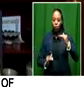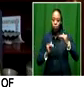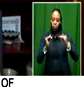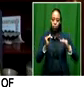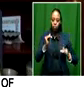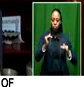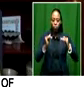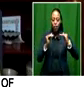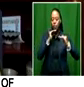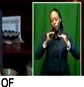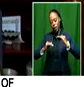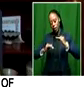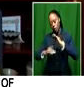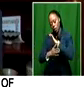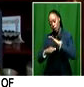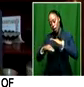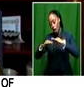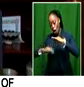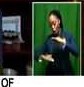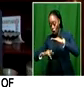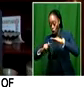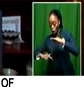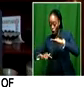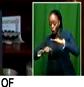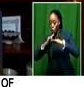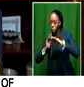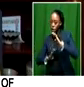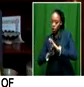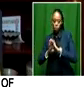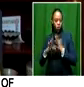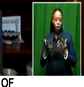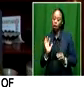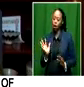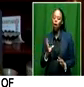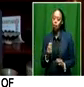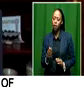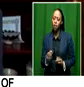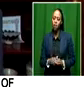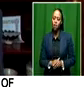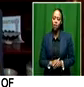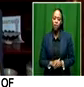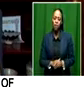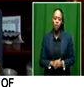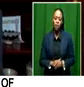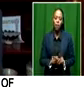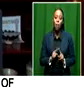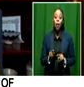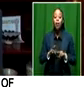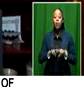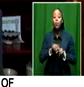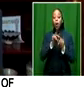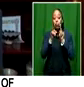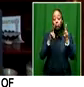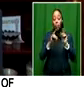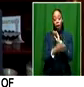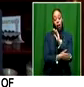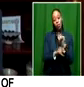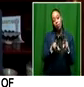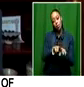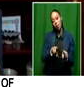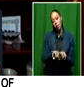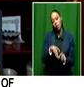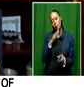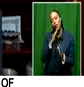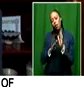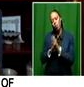at the bottom doesn't necessarily mean we are not improving. We are improving, but it's relative to all the other countries. So